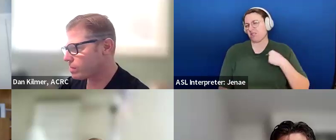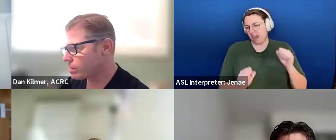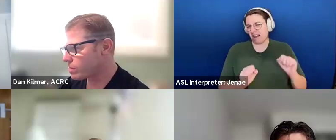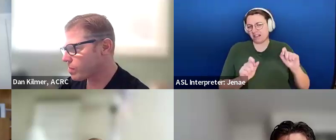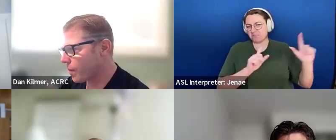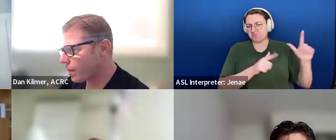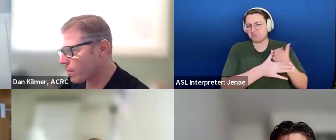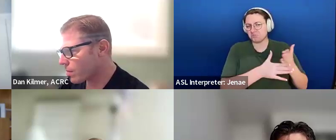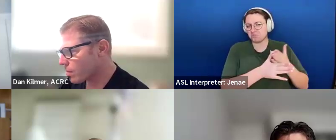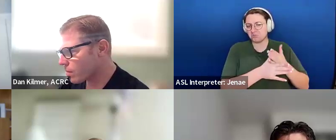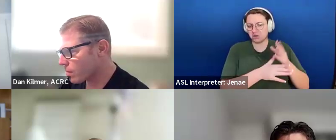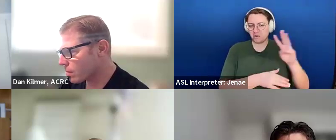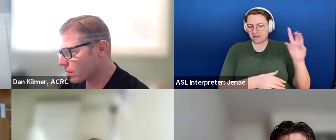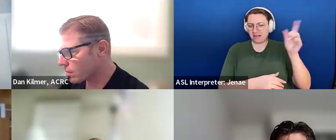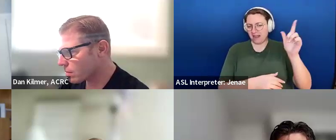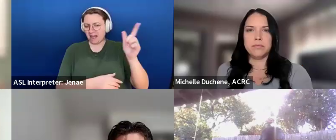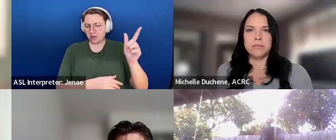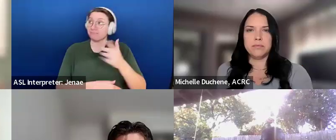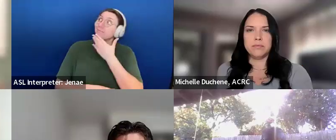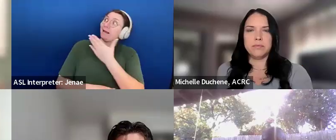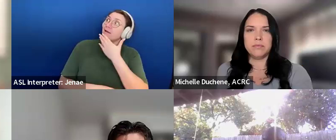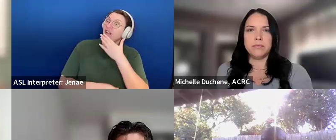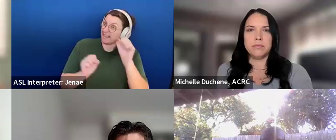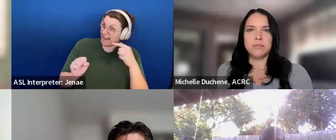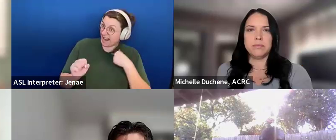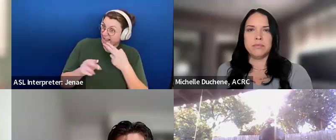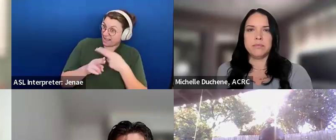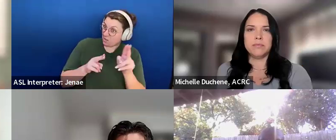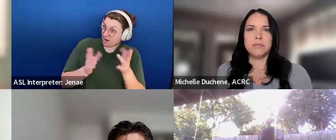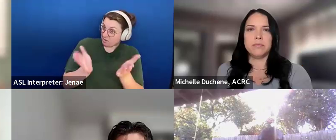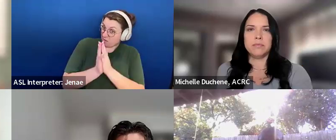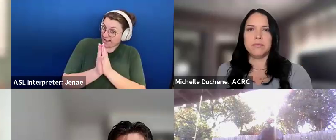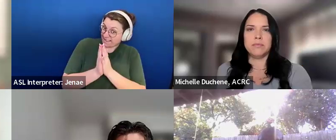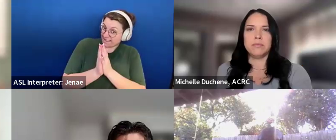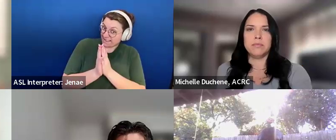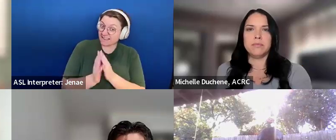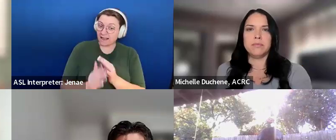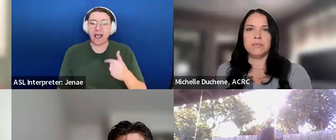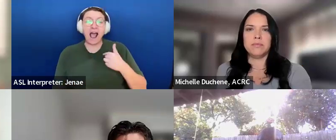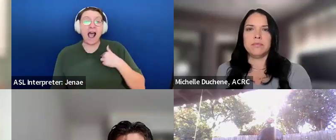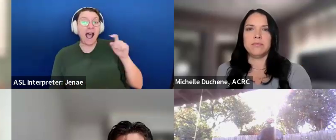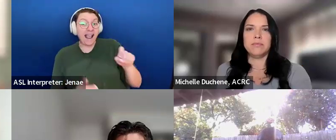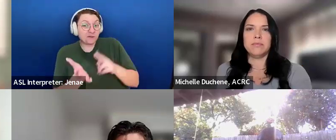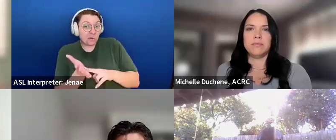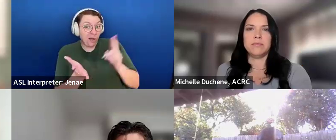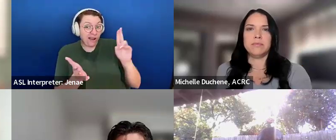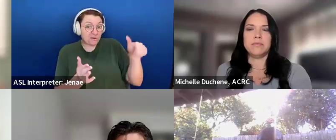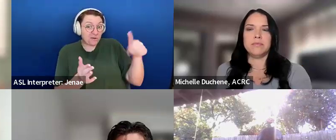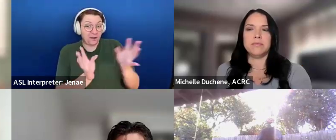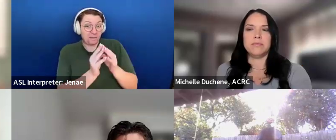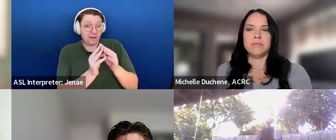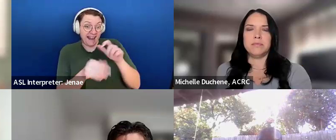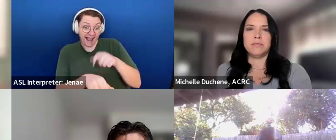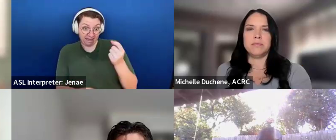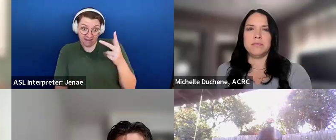from our website later if you'd like. Thank you, John. Can I make a quick request? Yeah. Yes. I have to log off to another meeting at 11:30.